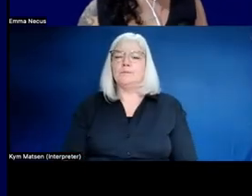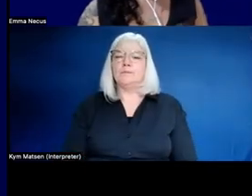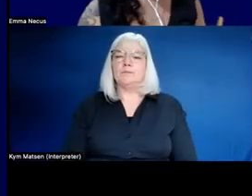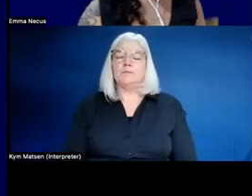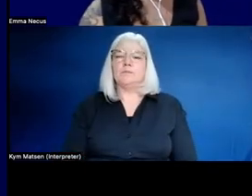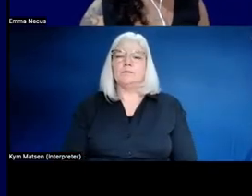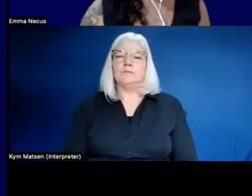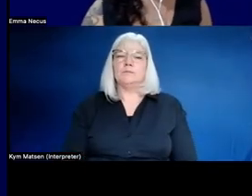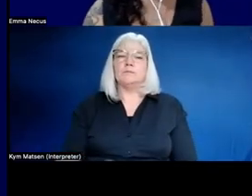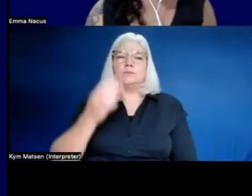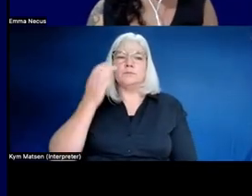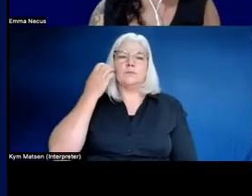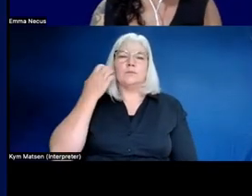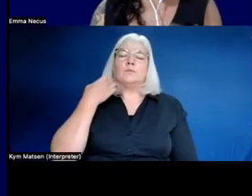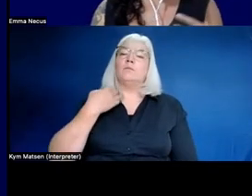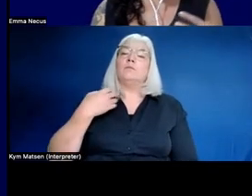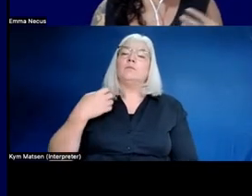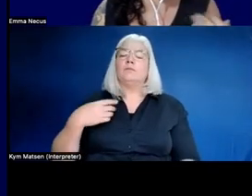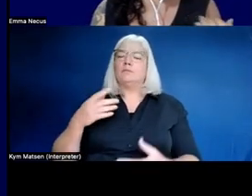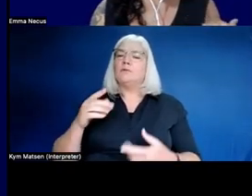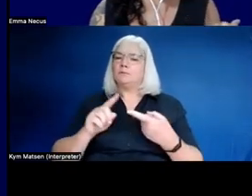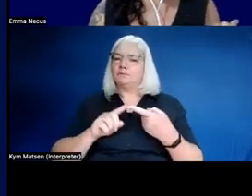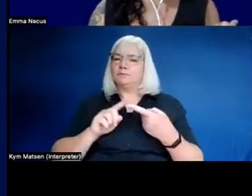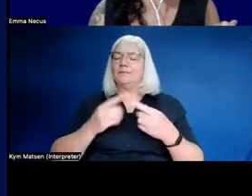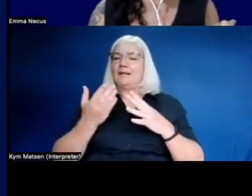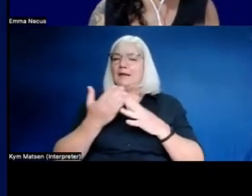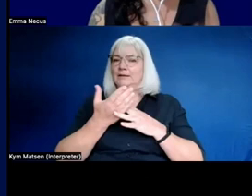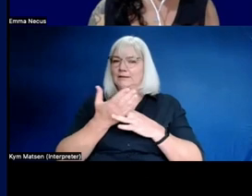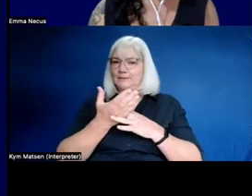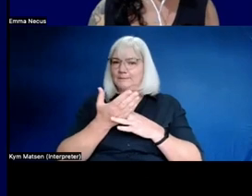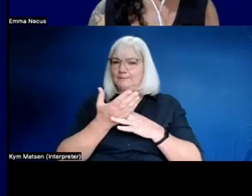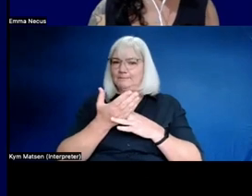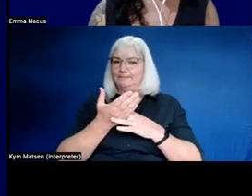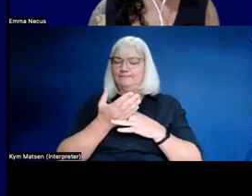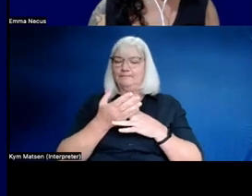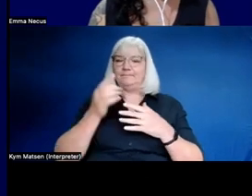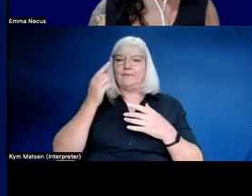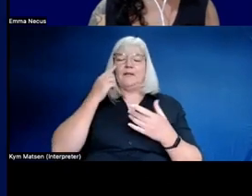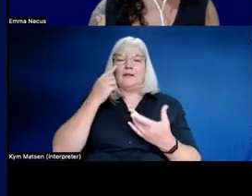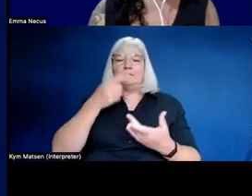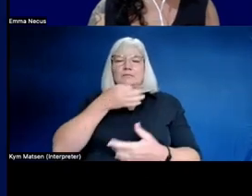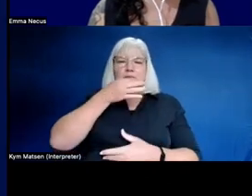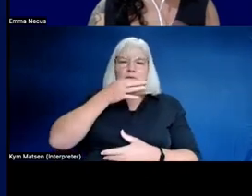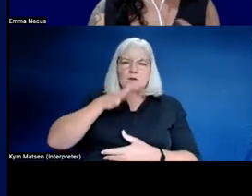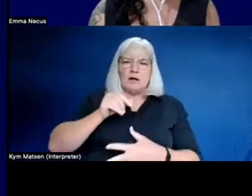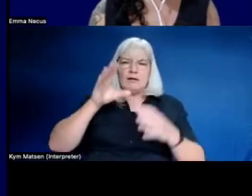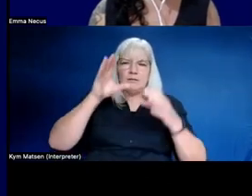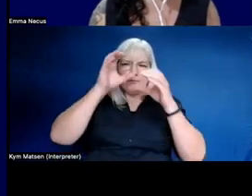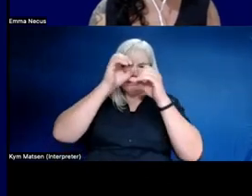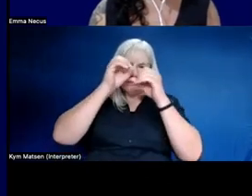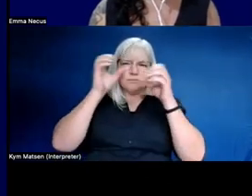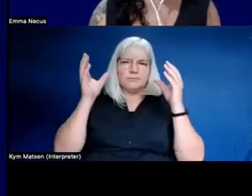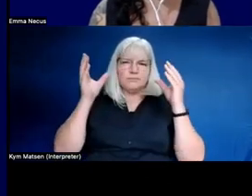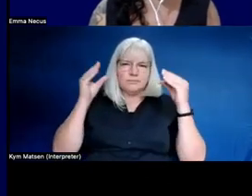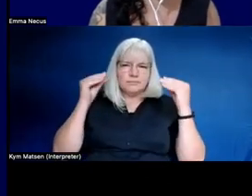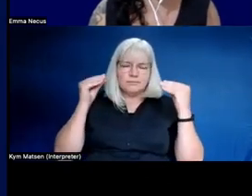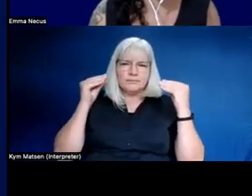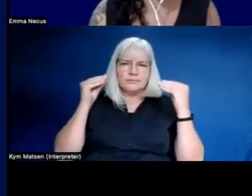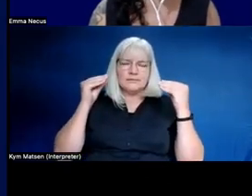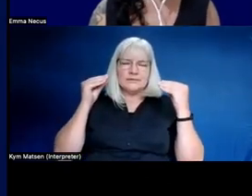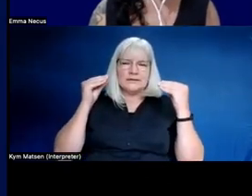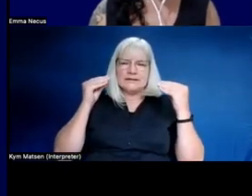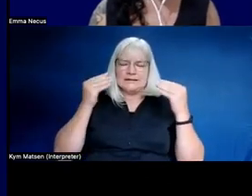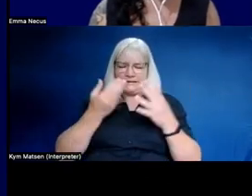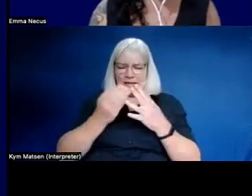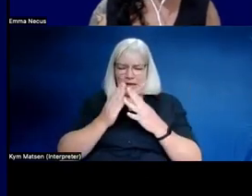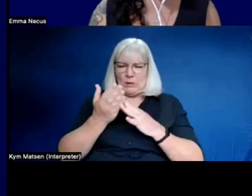When we're thinking of access for children with limited access to sight and sound, we first need to consider the environment and